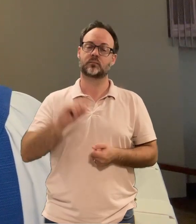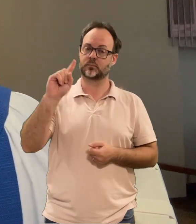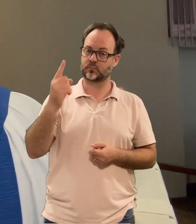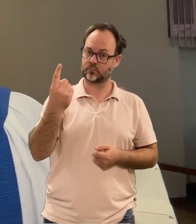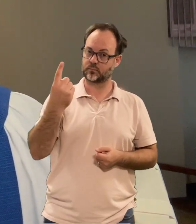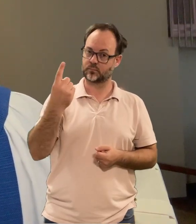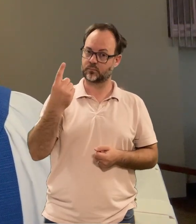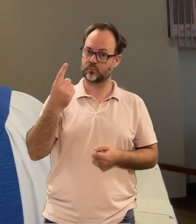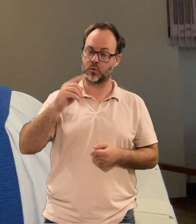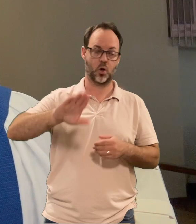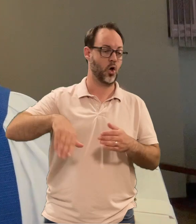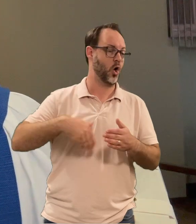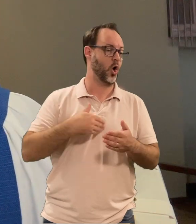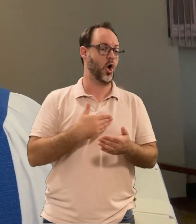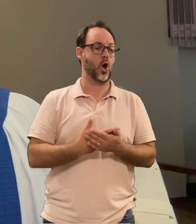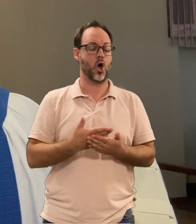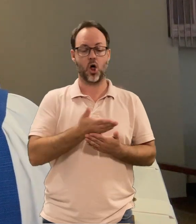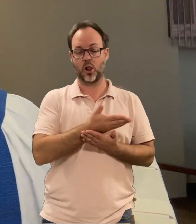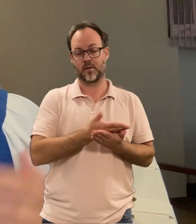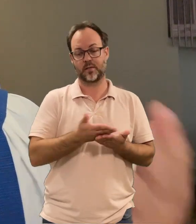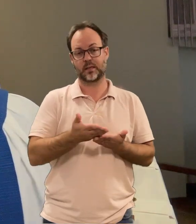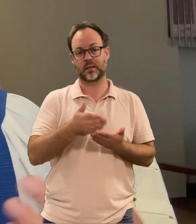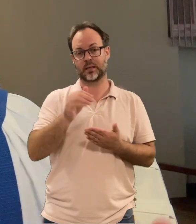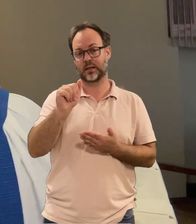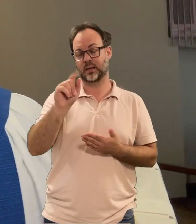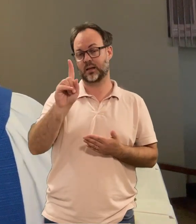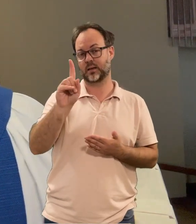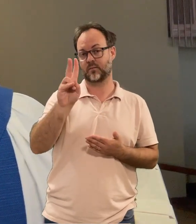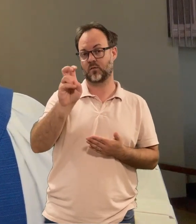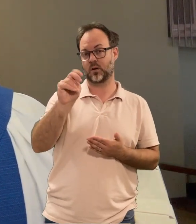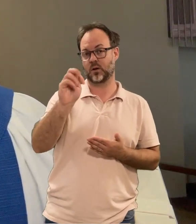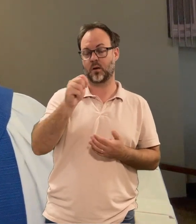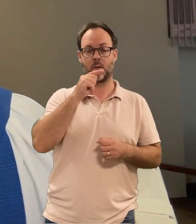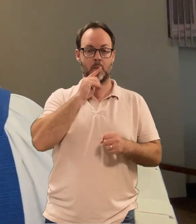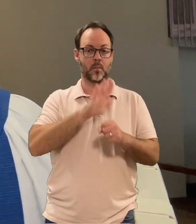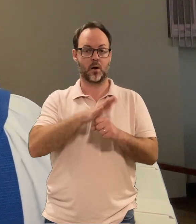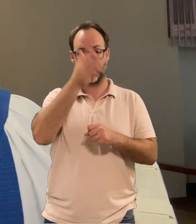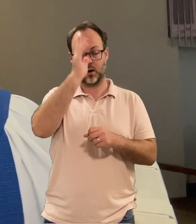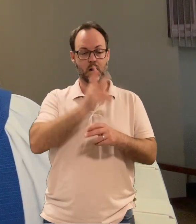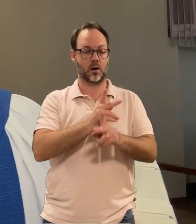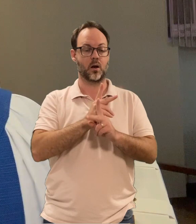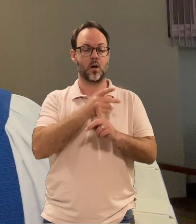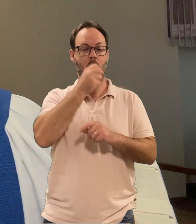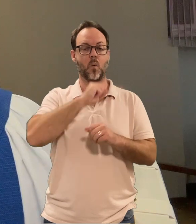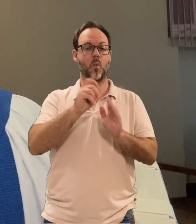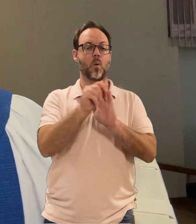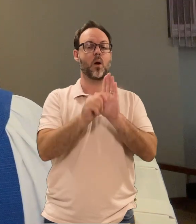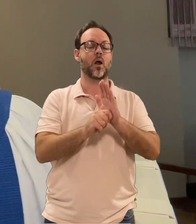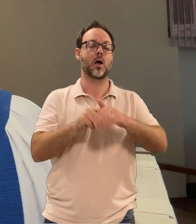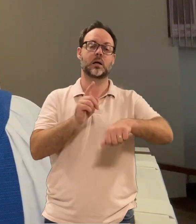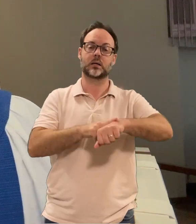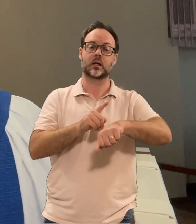life. The first is that all of these Advent promises that God